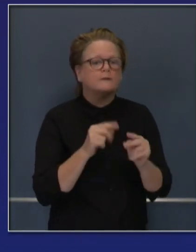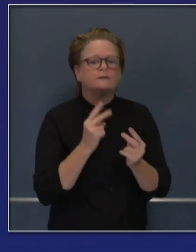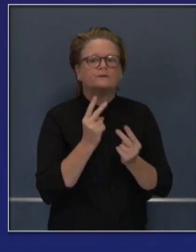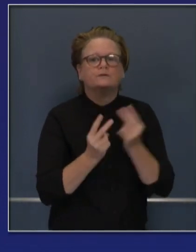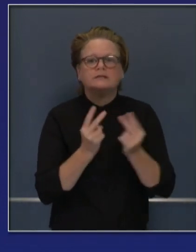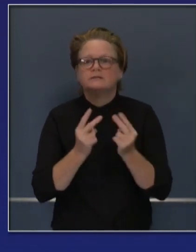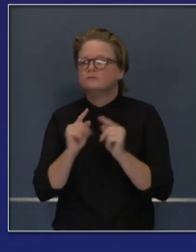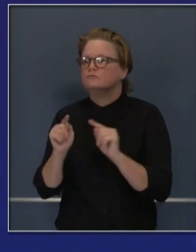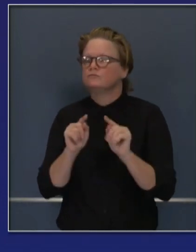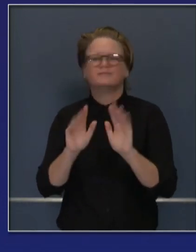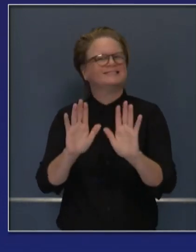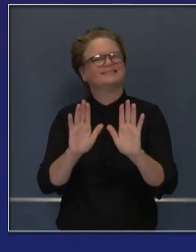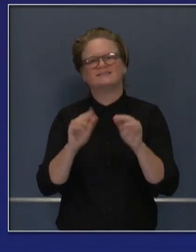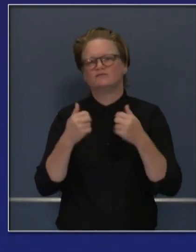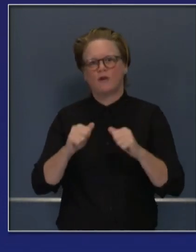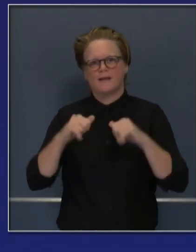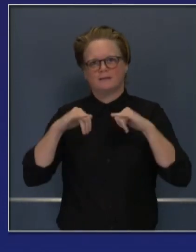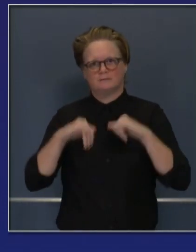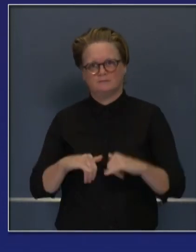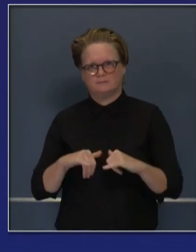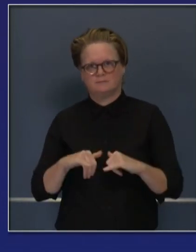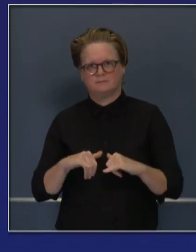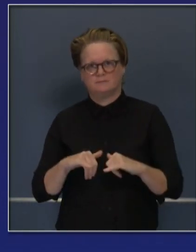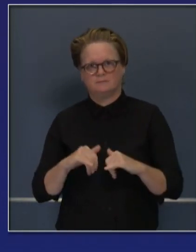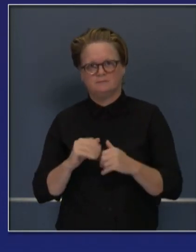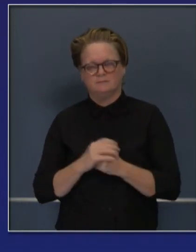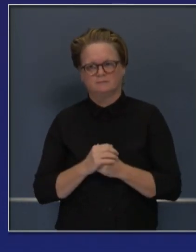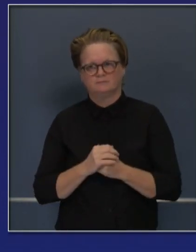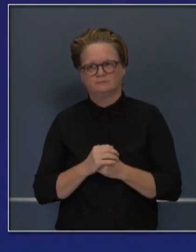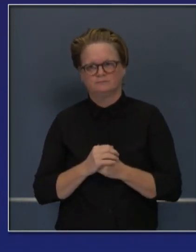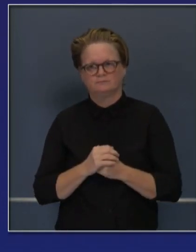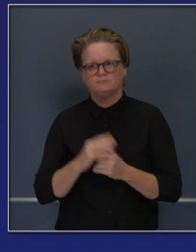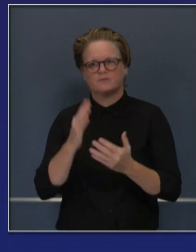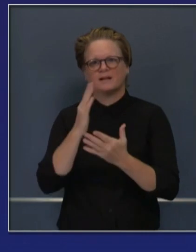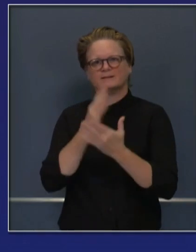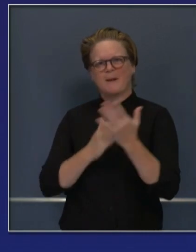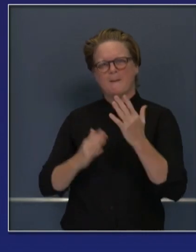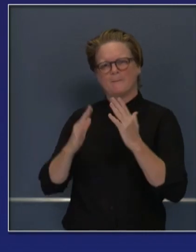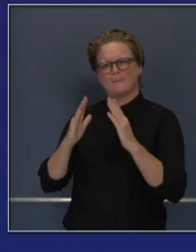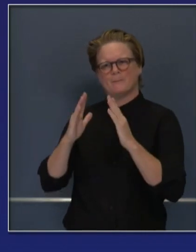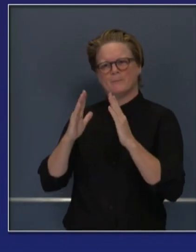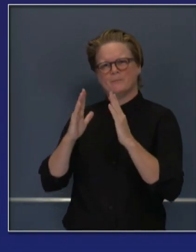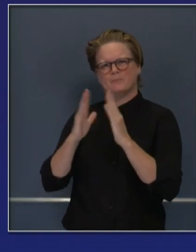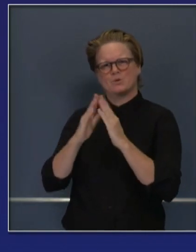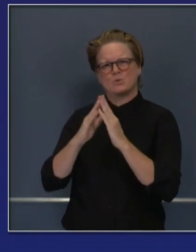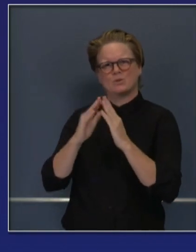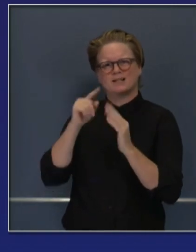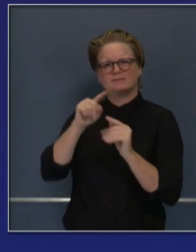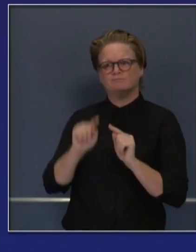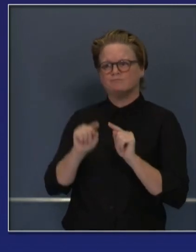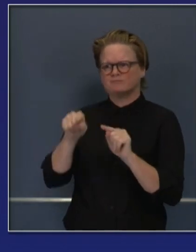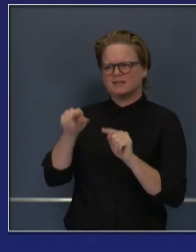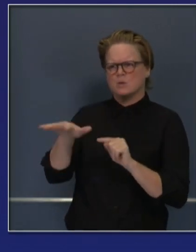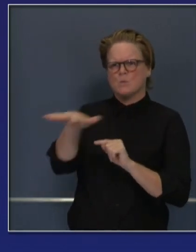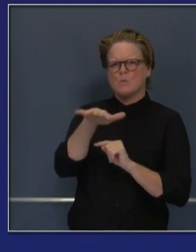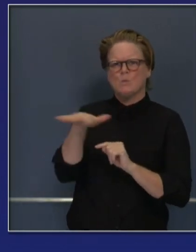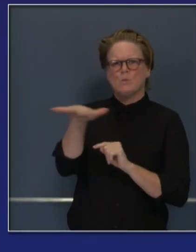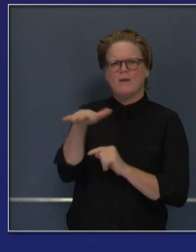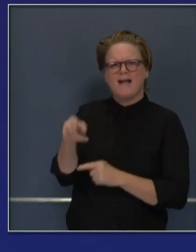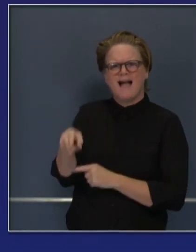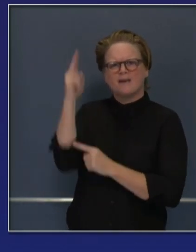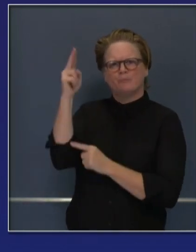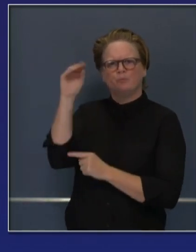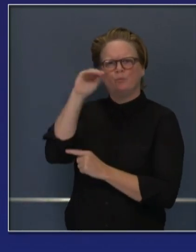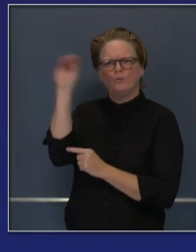and the fact that some communities have higher than others levels of transmission, that gives us some confidence